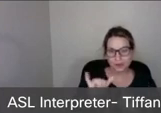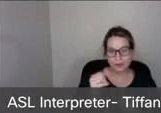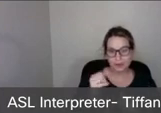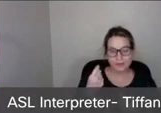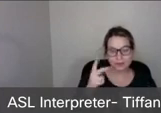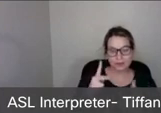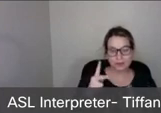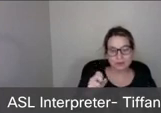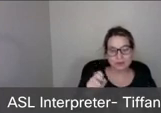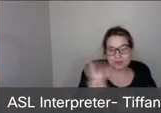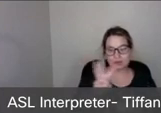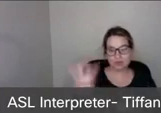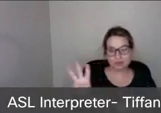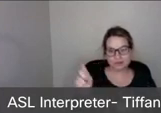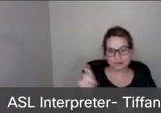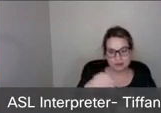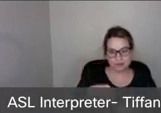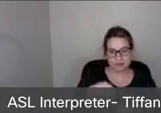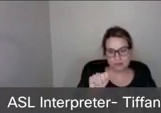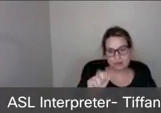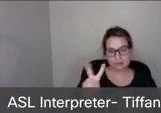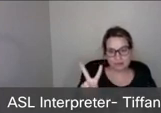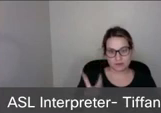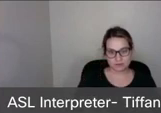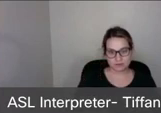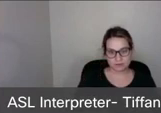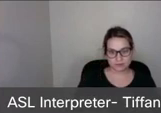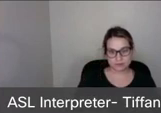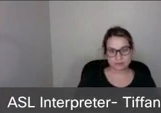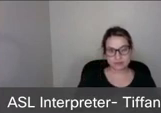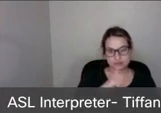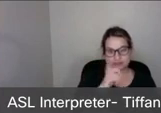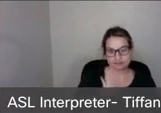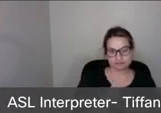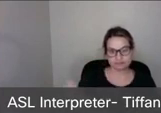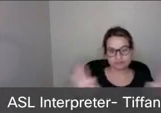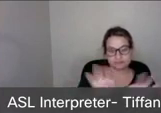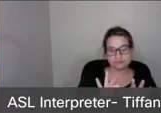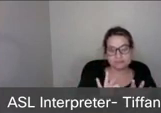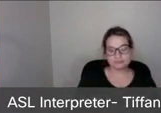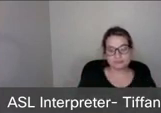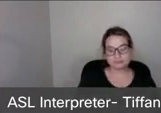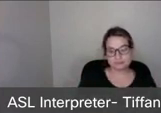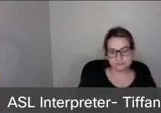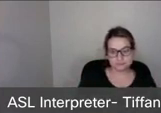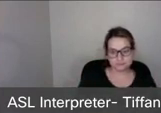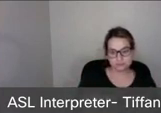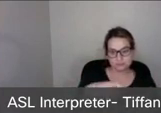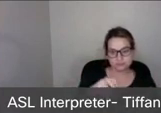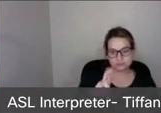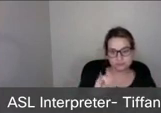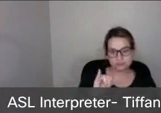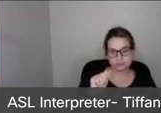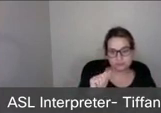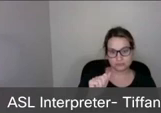Phoenix and Avondale. Y es importante, it's important de que Peoria no sea incluida, that